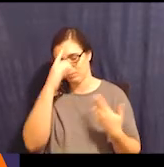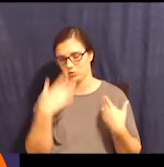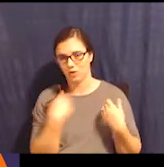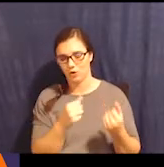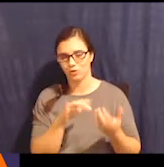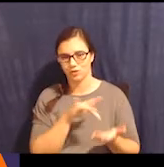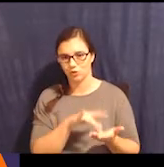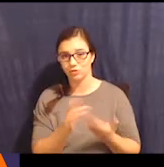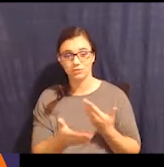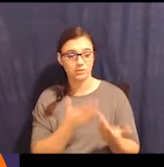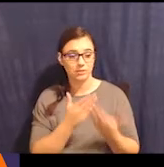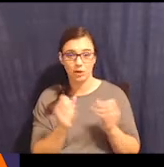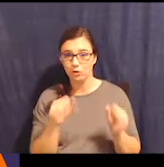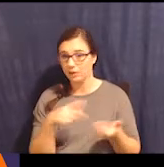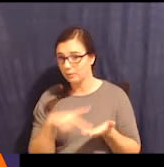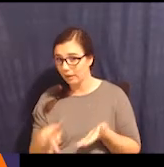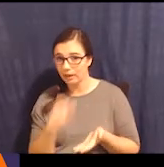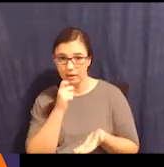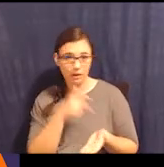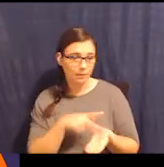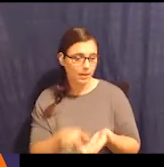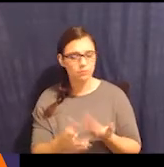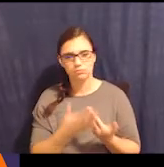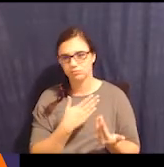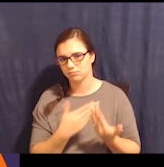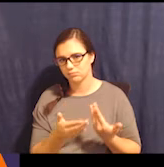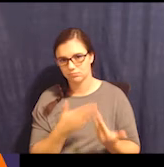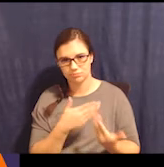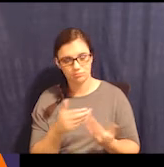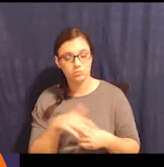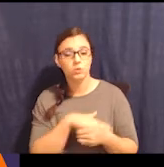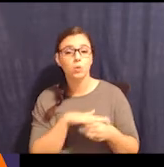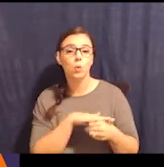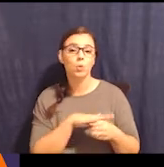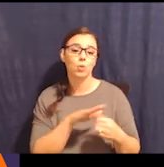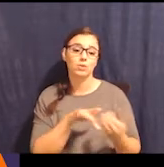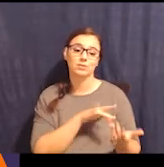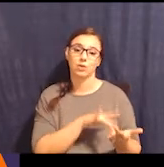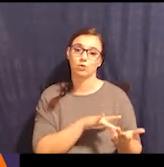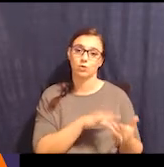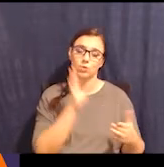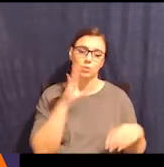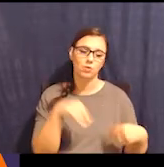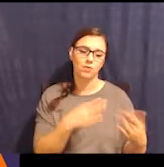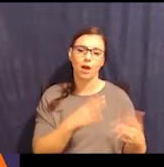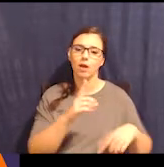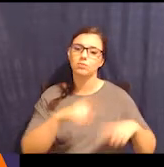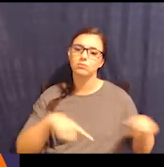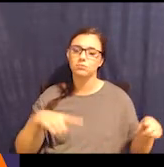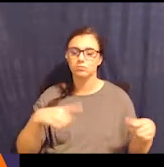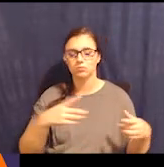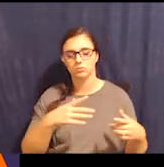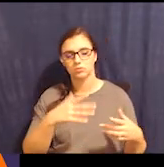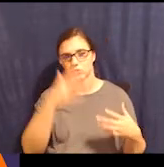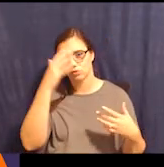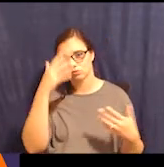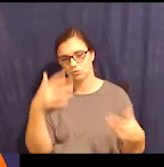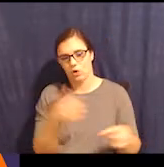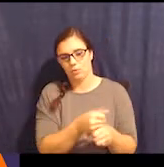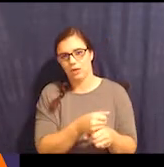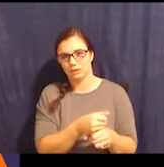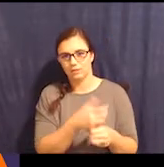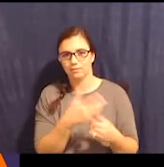local centers provide a various and comprehensive range of services, which allows for continuity of